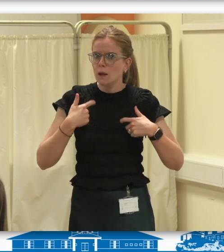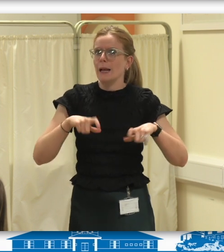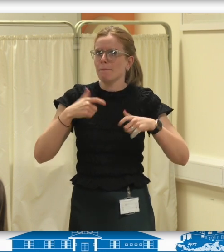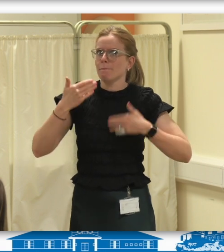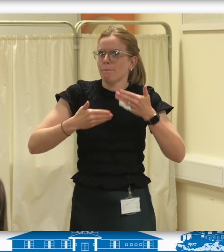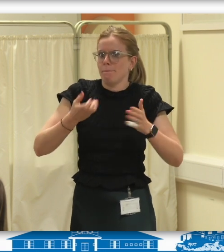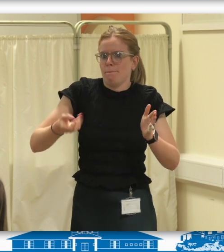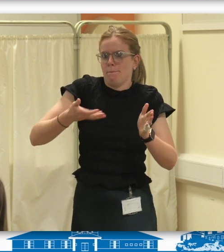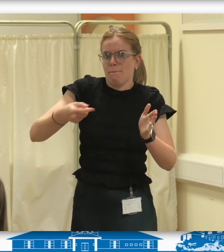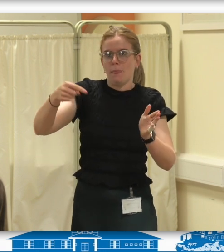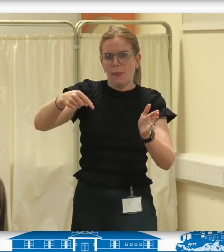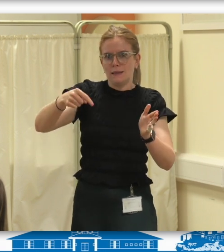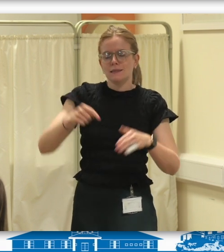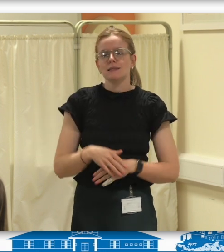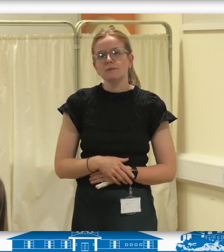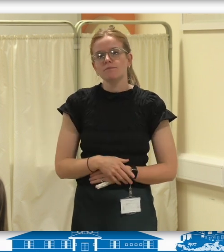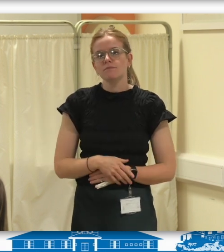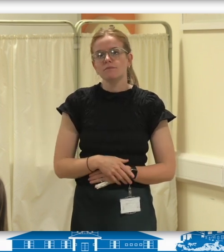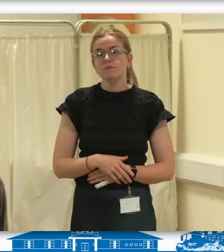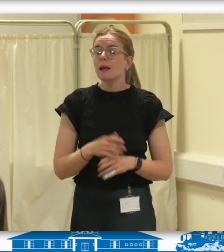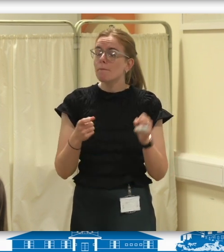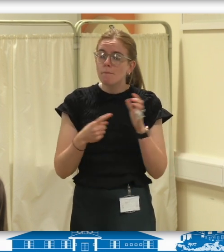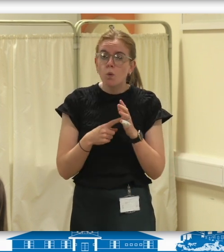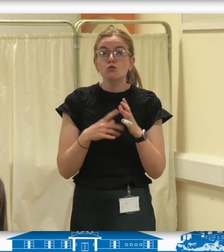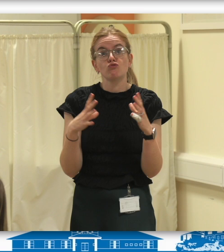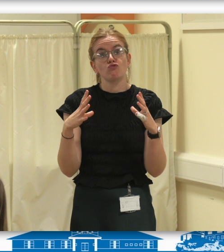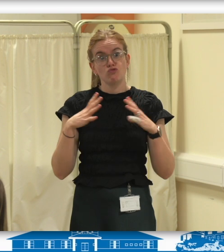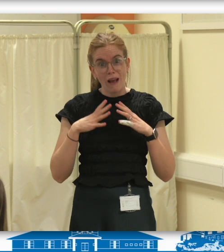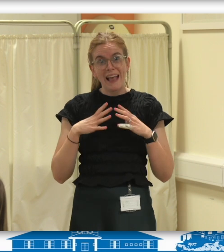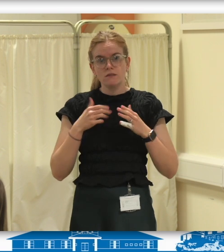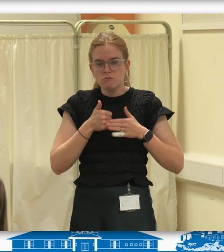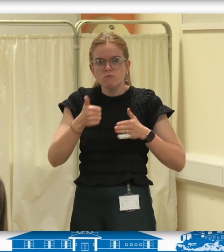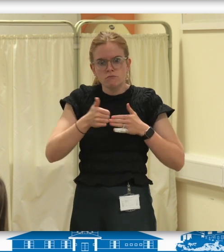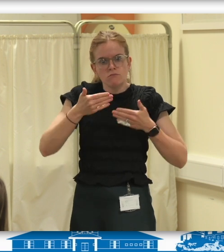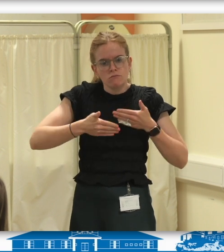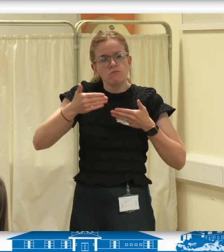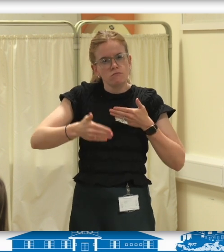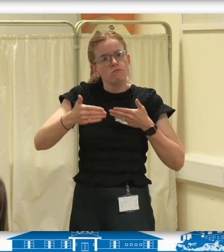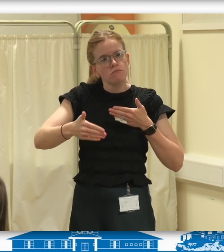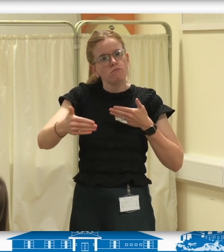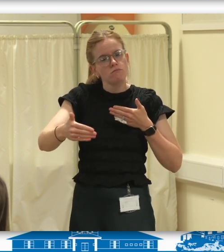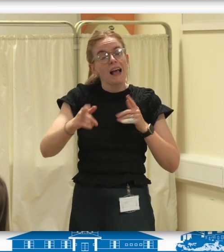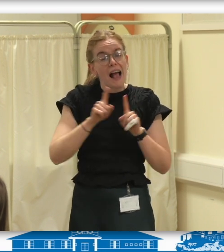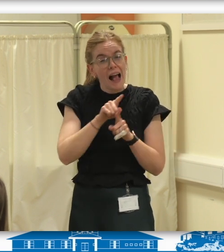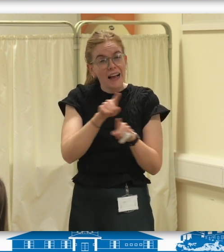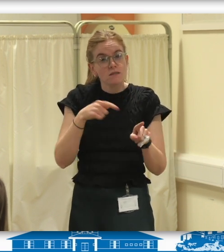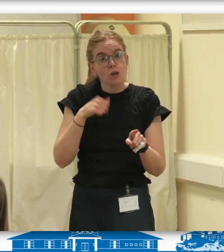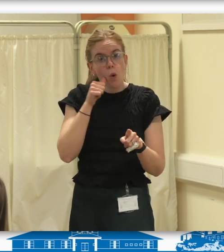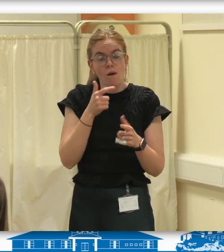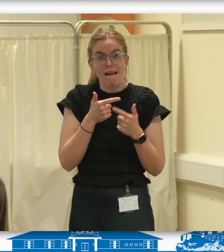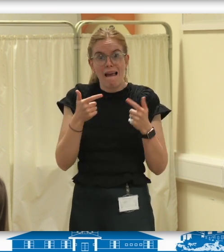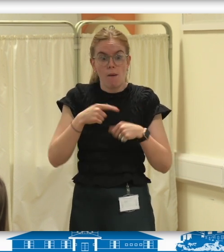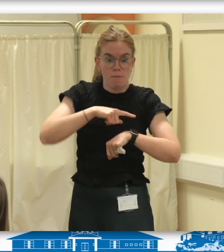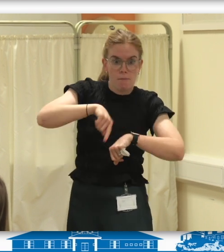to rest before you really need to. And it's important to learn how much rest you particularly